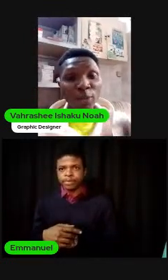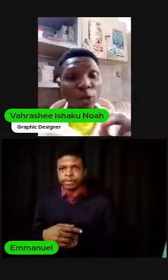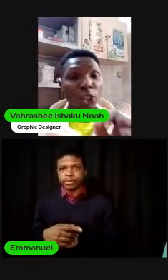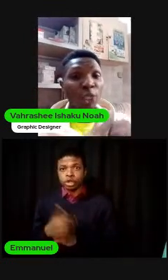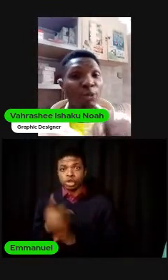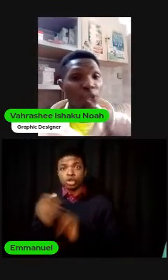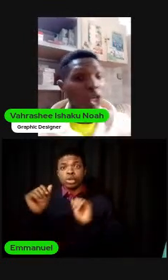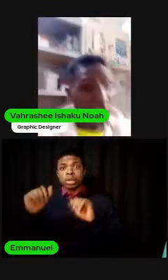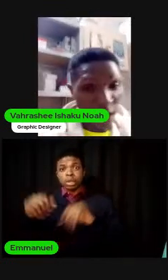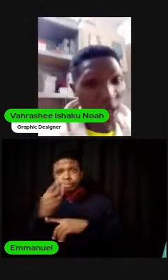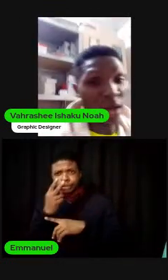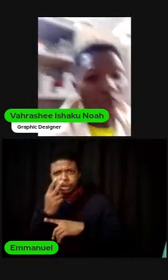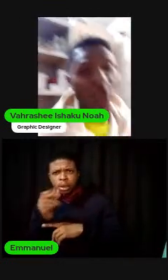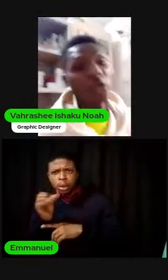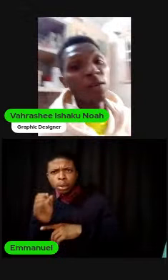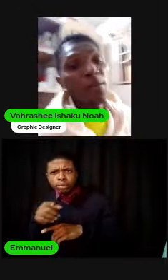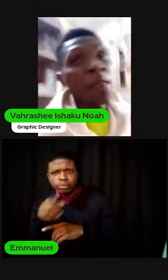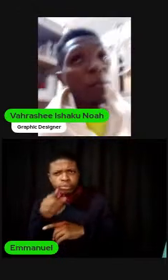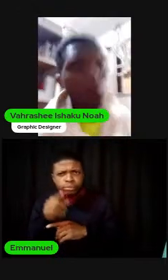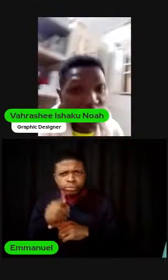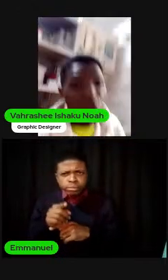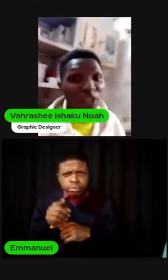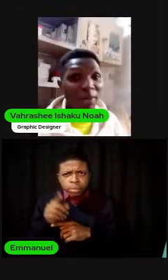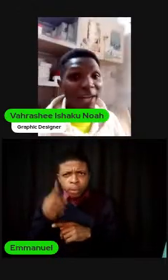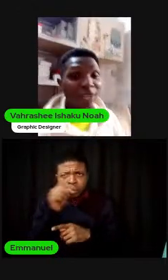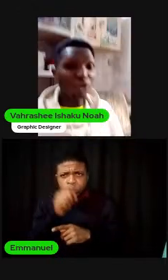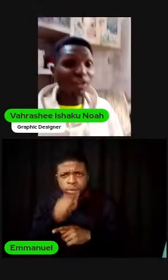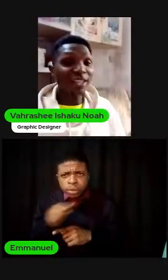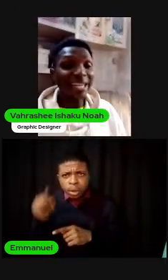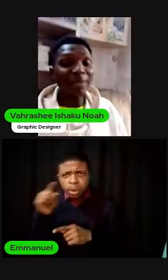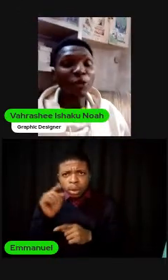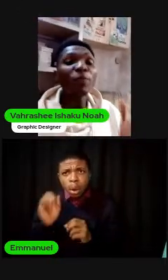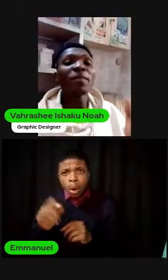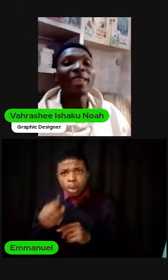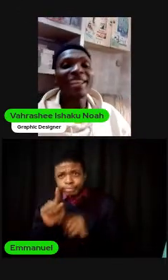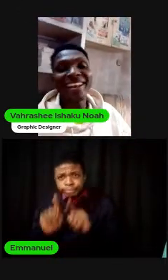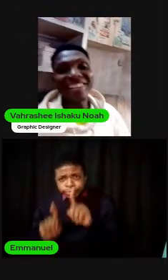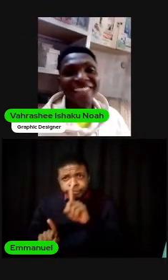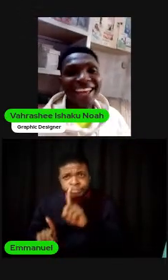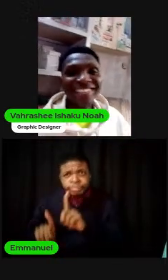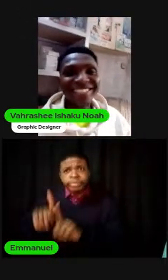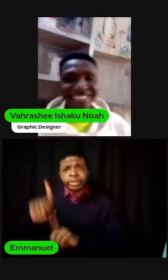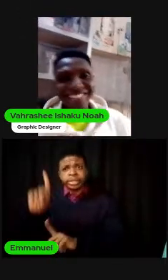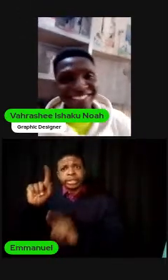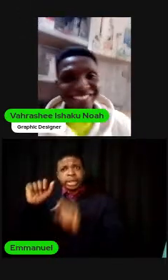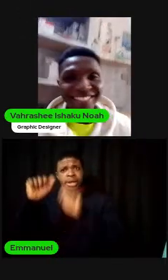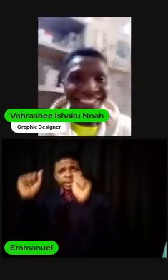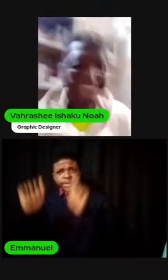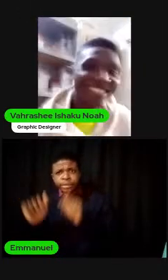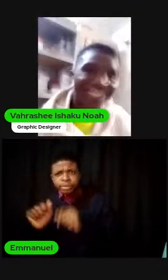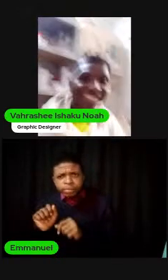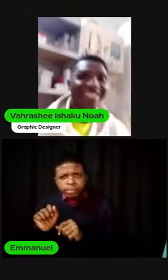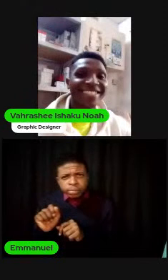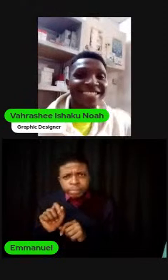recognize some shapes here. Okay, but let's go deeper to understand more. Next slide.